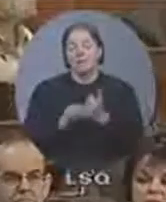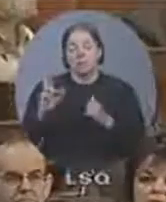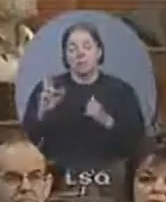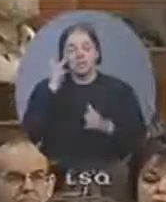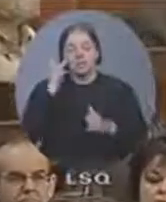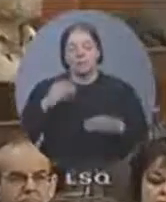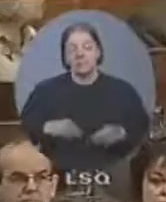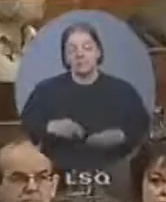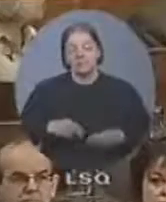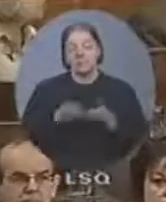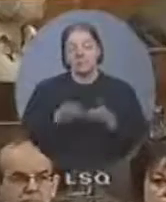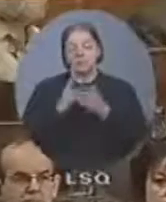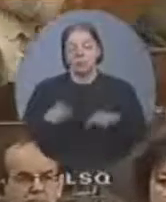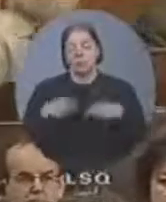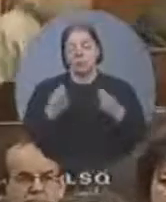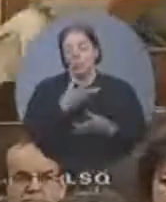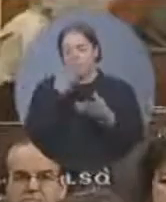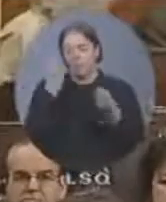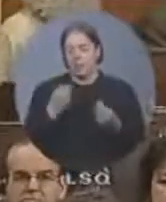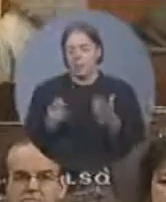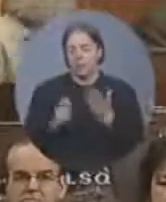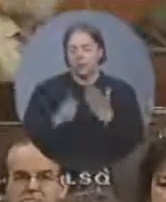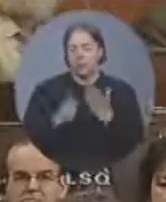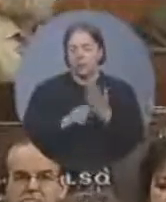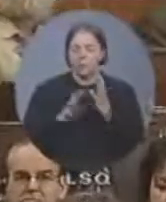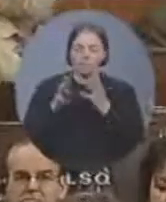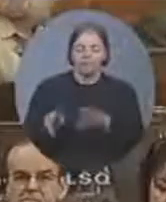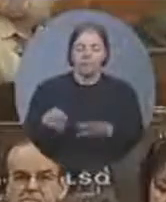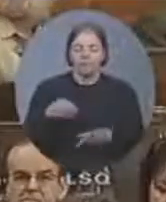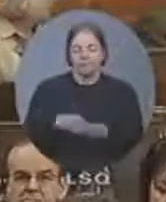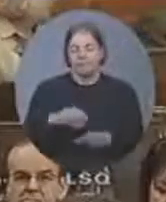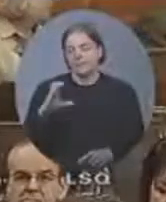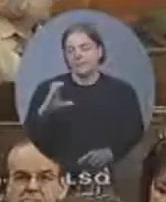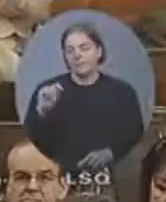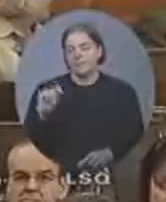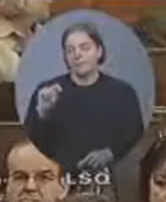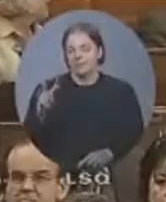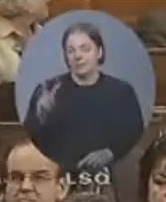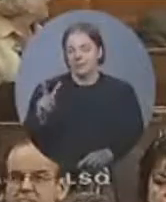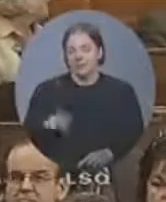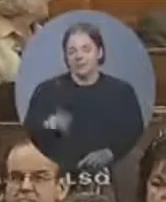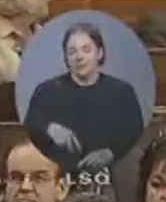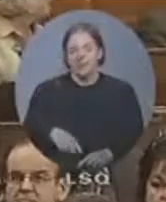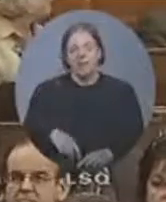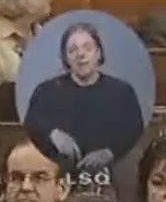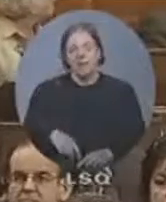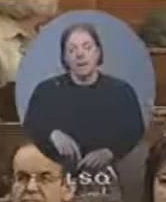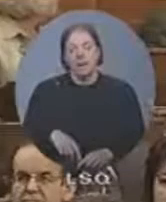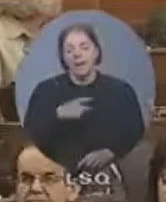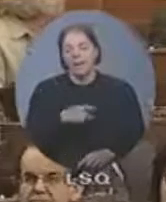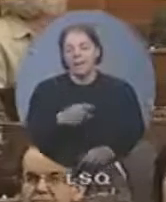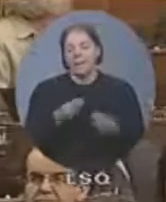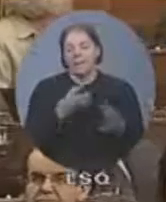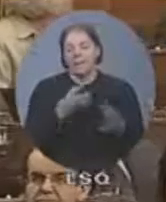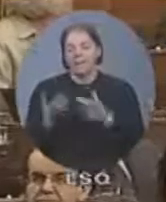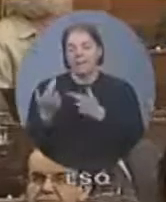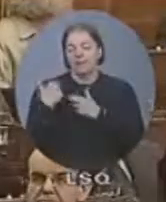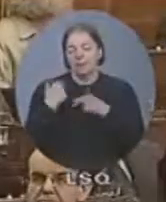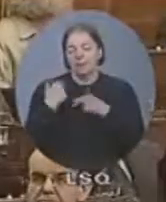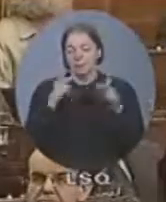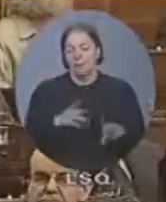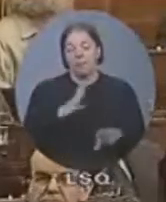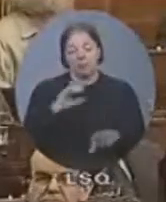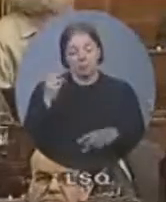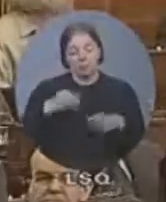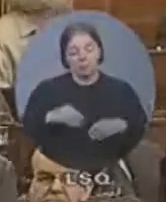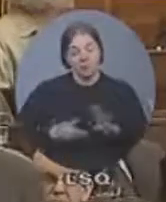The staffer for the Minister of Natural Resources seems to be being blamed. She's been made to carry the